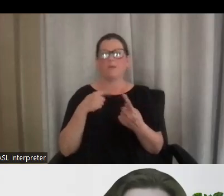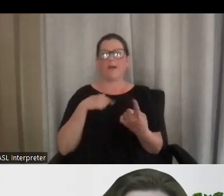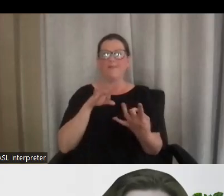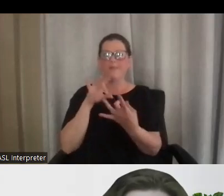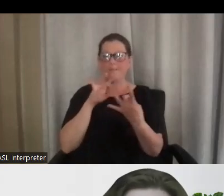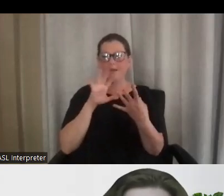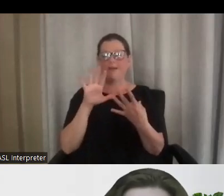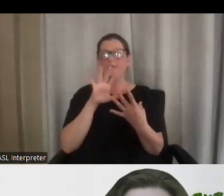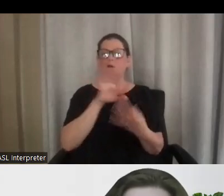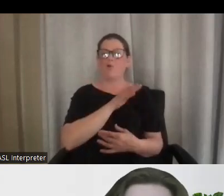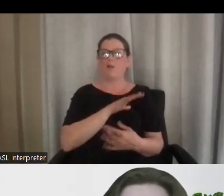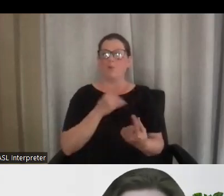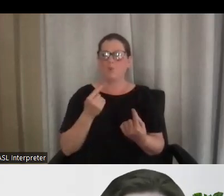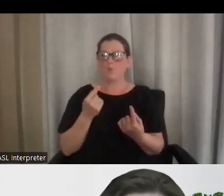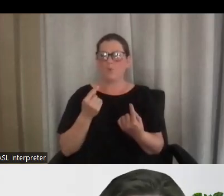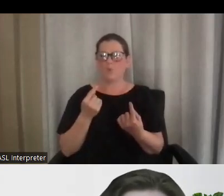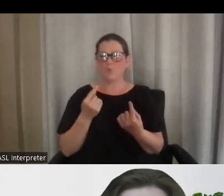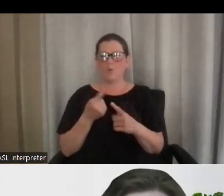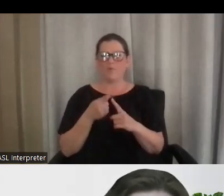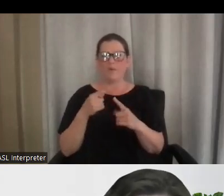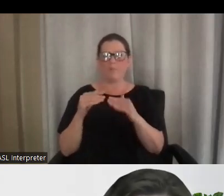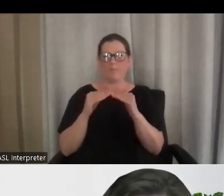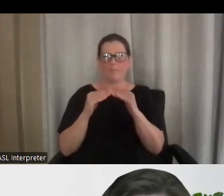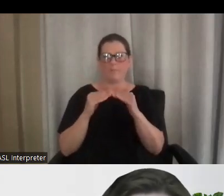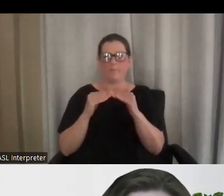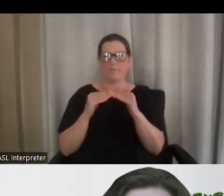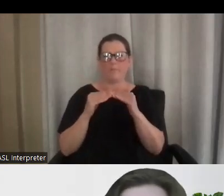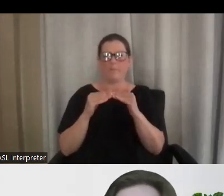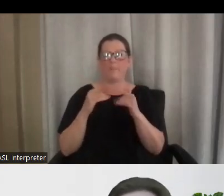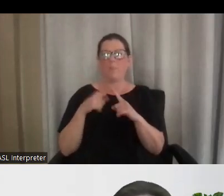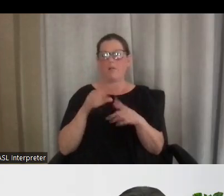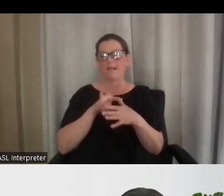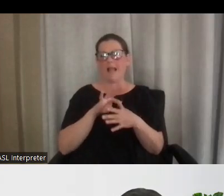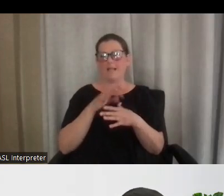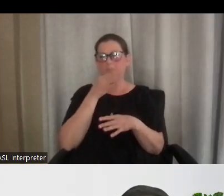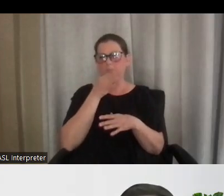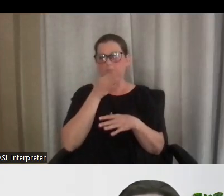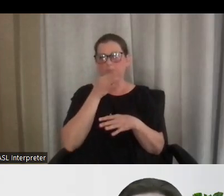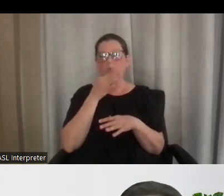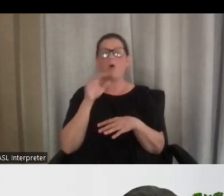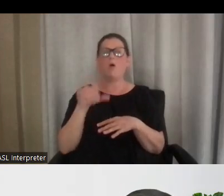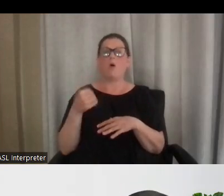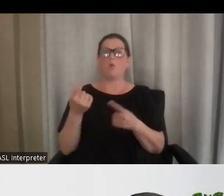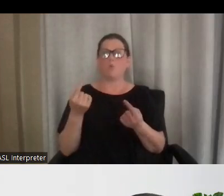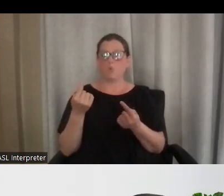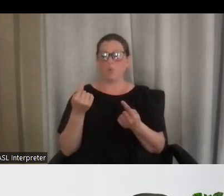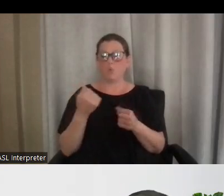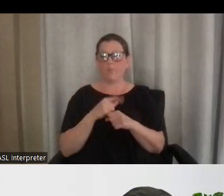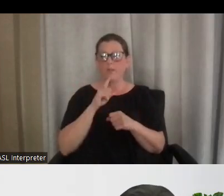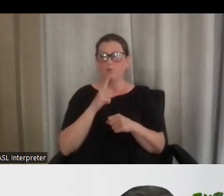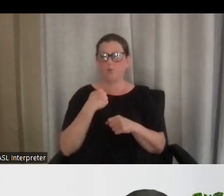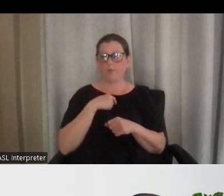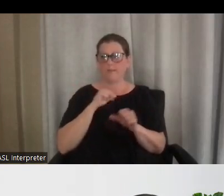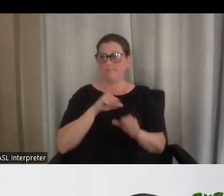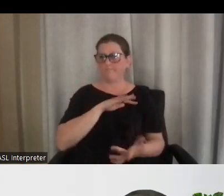clinical practice from their peers as well as from the content expert. Another thing we've been doing to make sure we're really able to reach